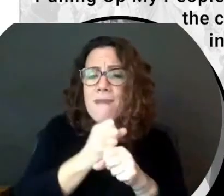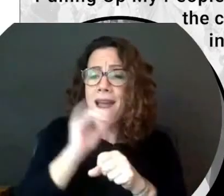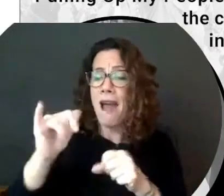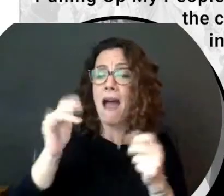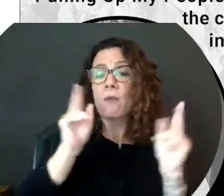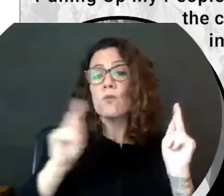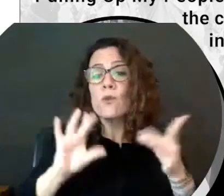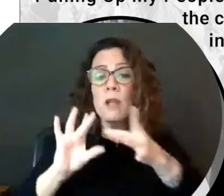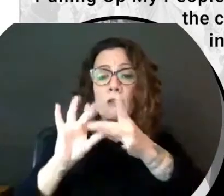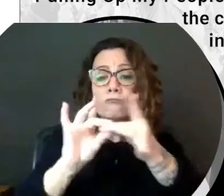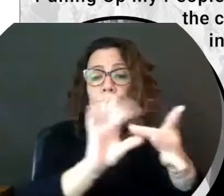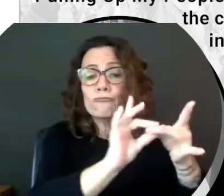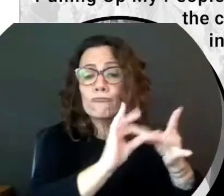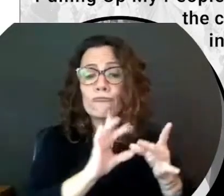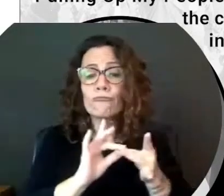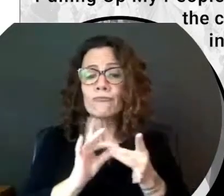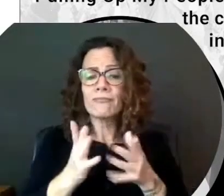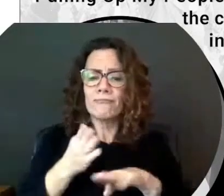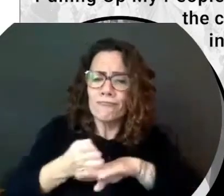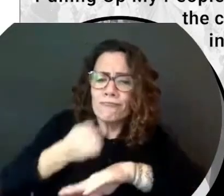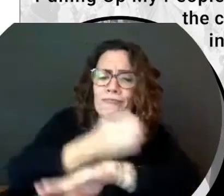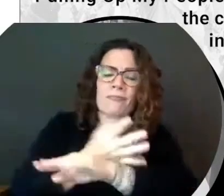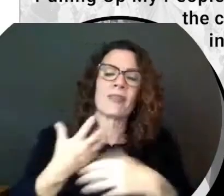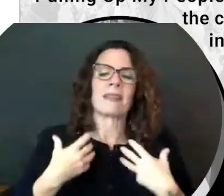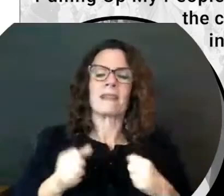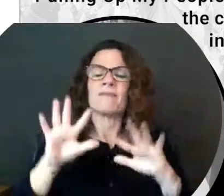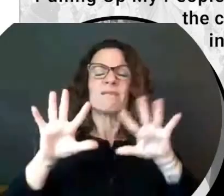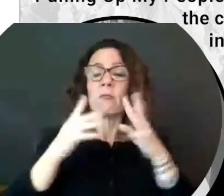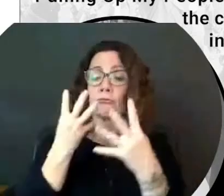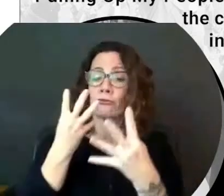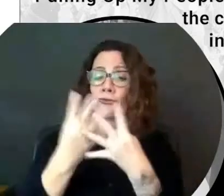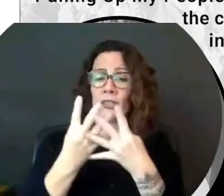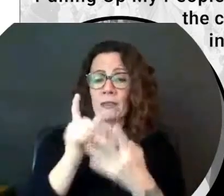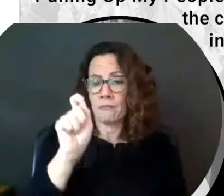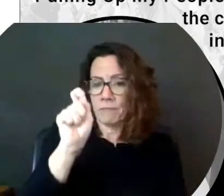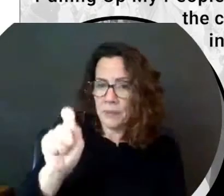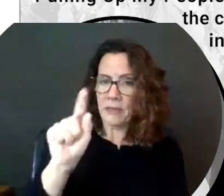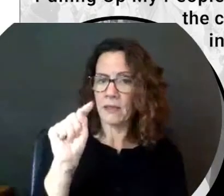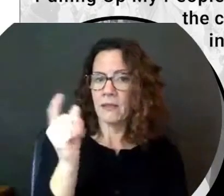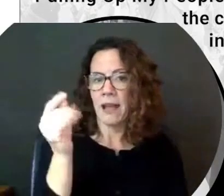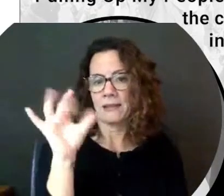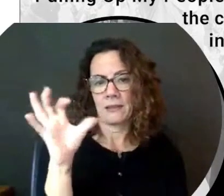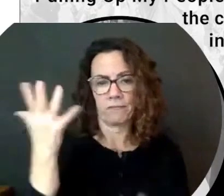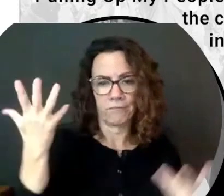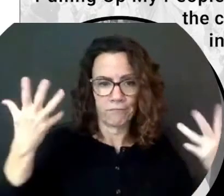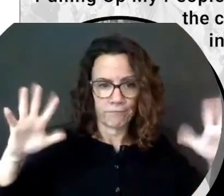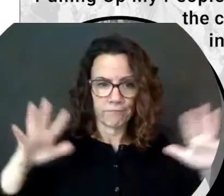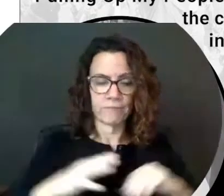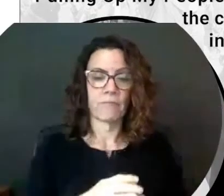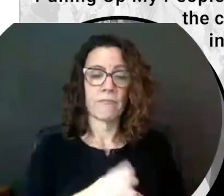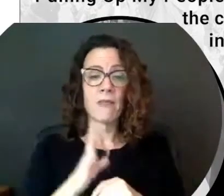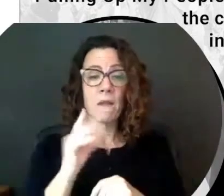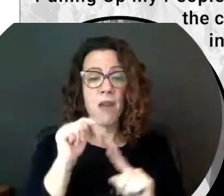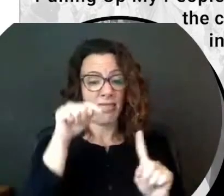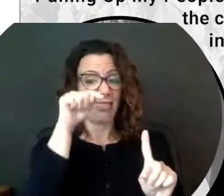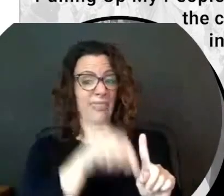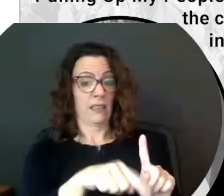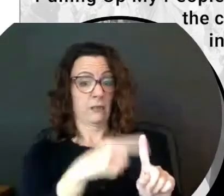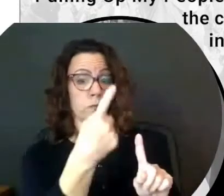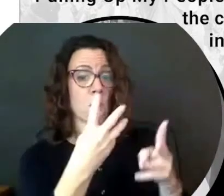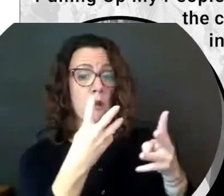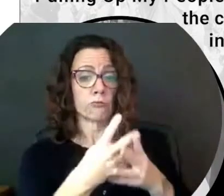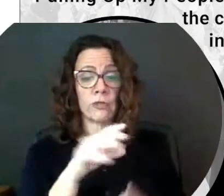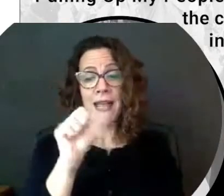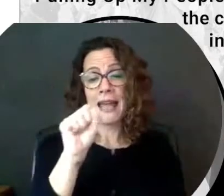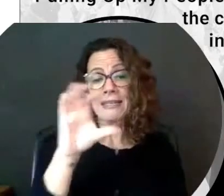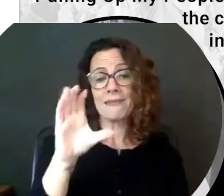Escape by the ALC and the HRC exposes that Fayette is surrounded by 40 million tons of waste, 2